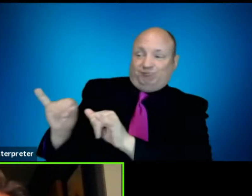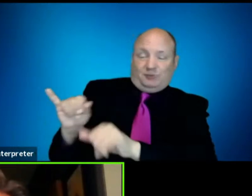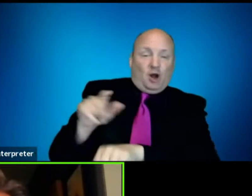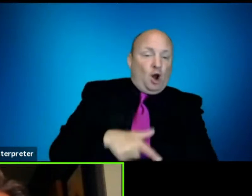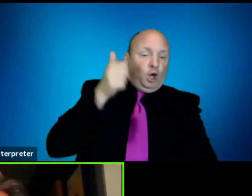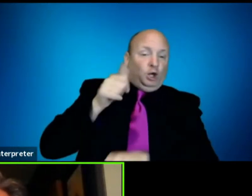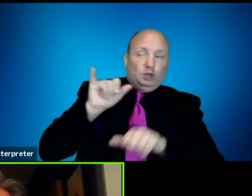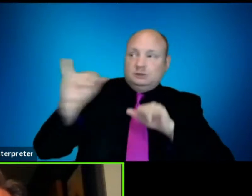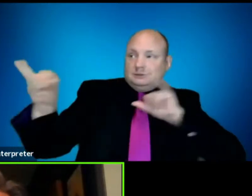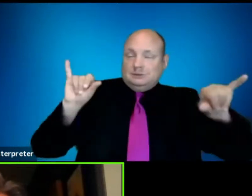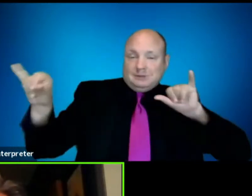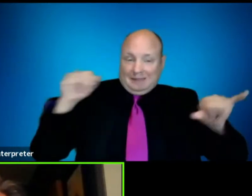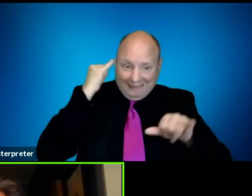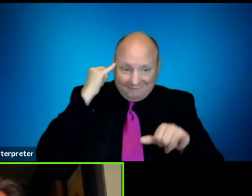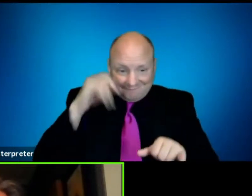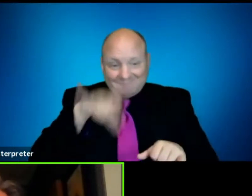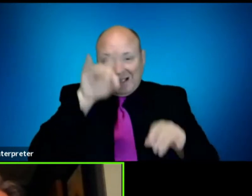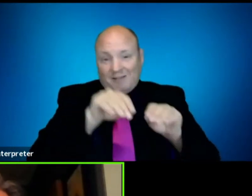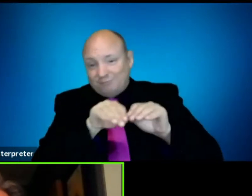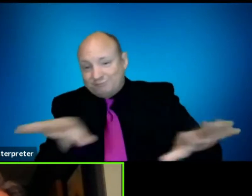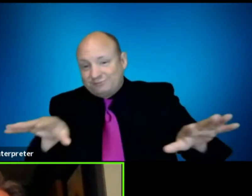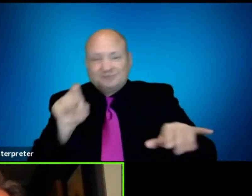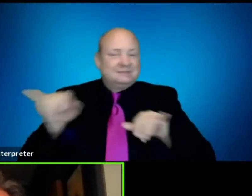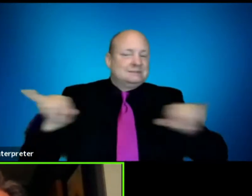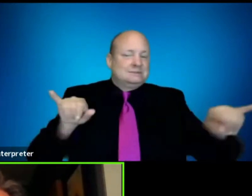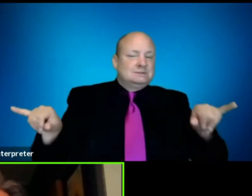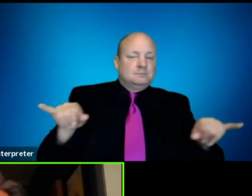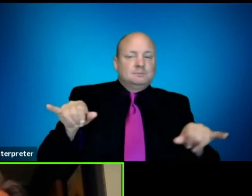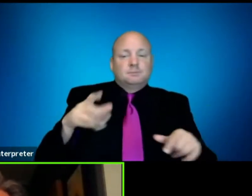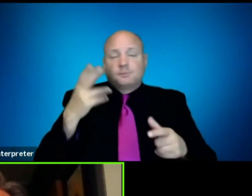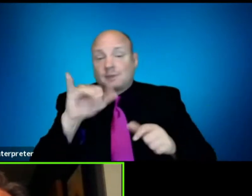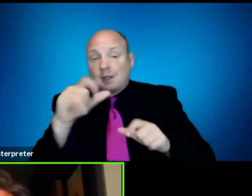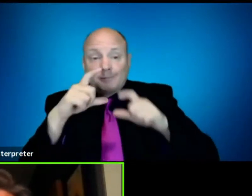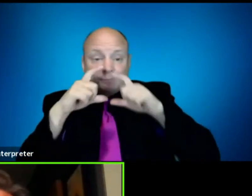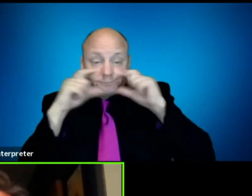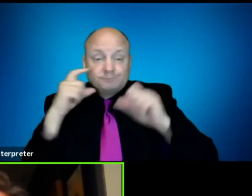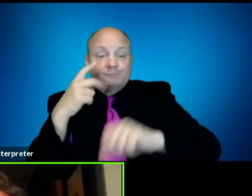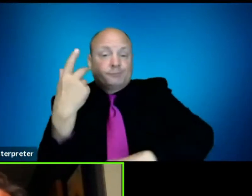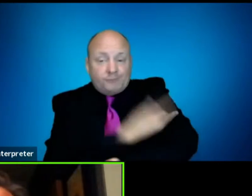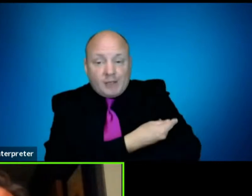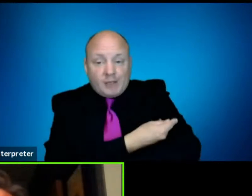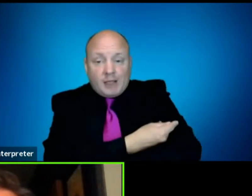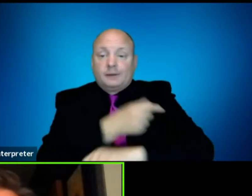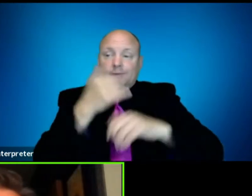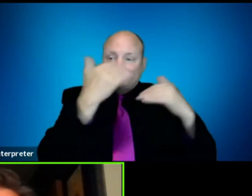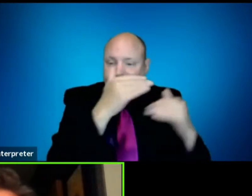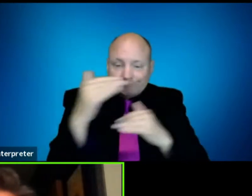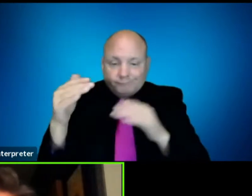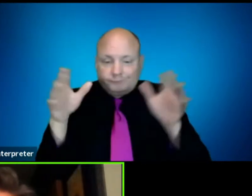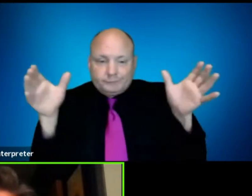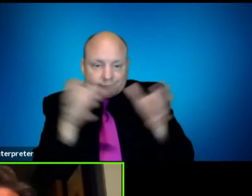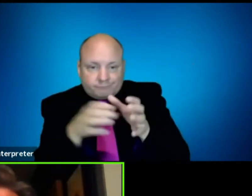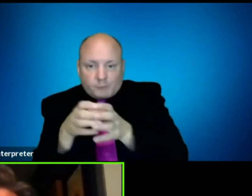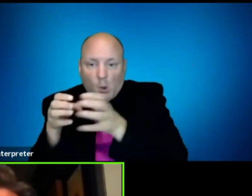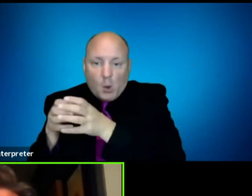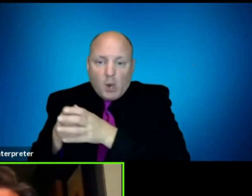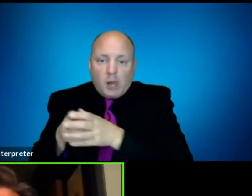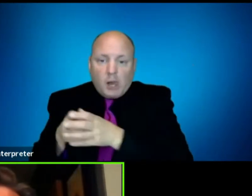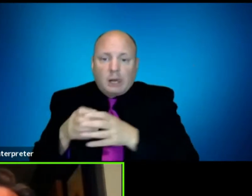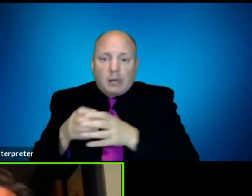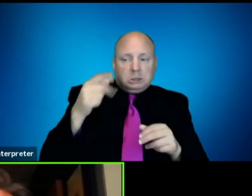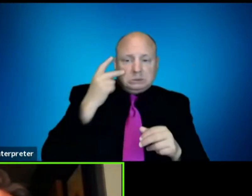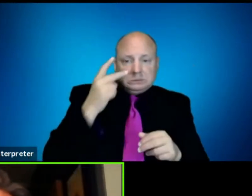by getting vaccinated, wearing our masks, rethinking the activities we're taking place in, we would see quarantine numbers in schools go